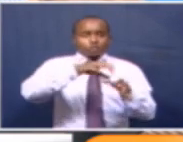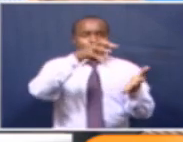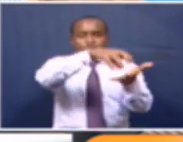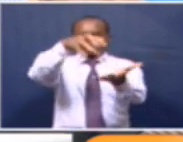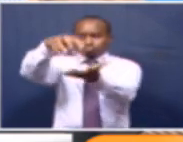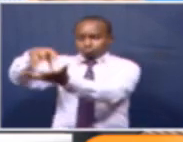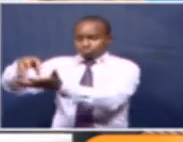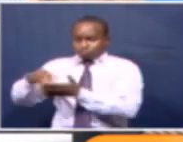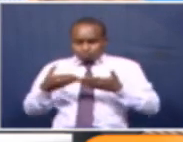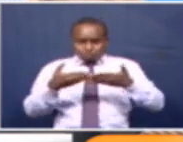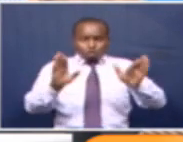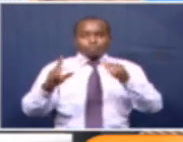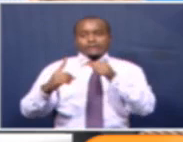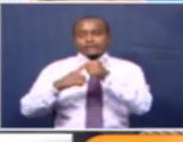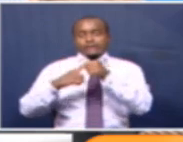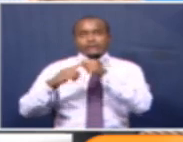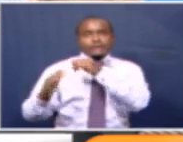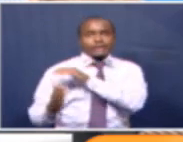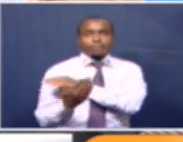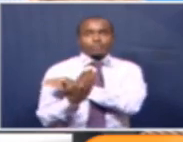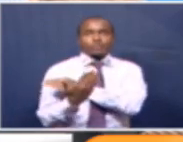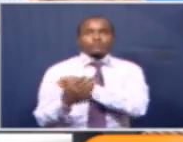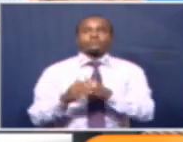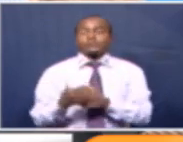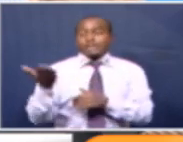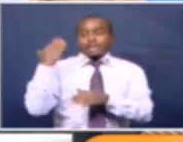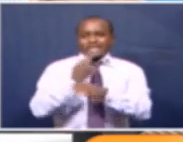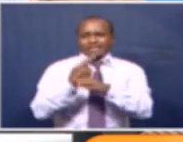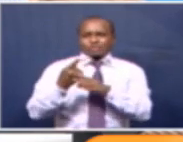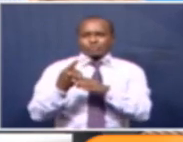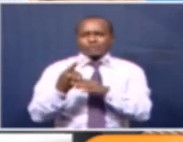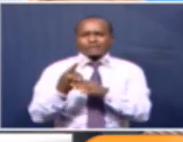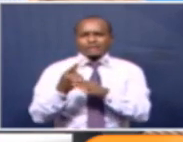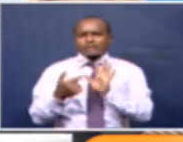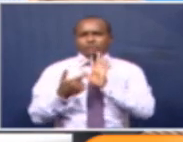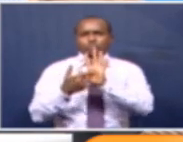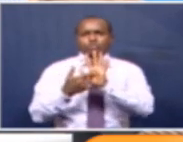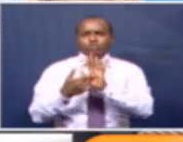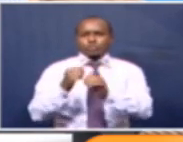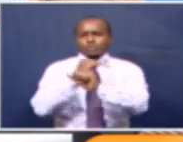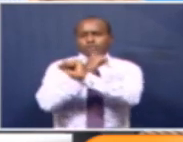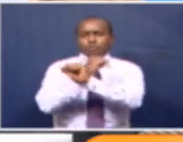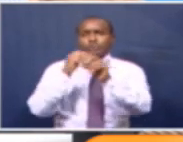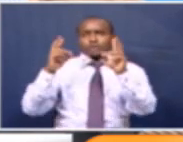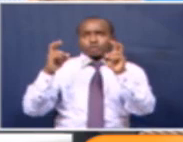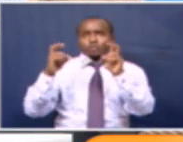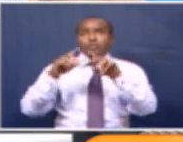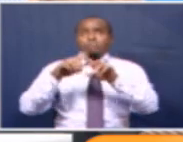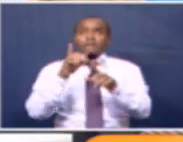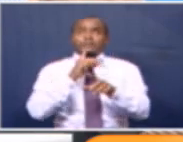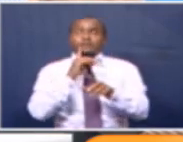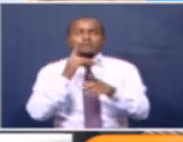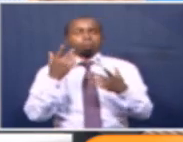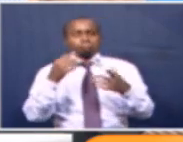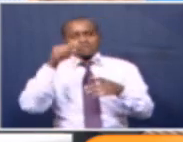6 o'clock in the morning. Chebukati, who last week expressed security concerns over the fresh poll, has cited government